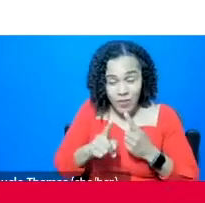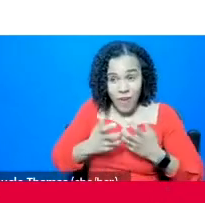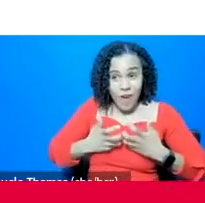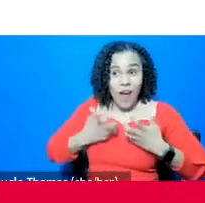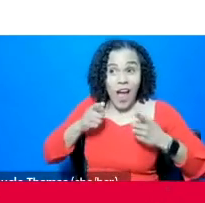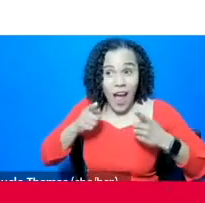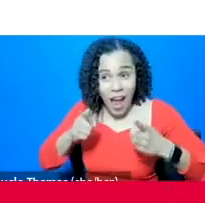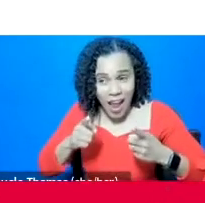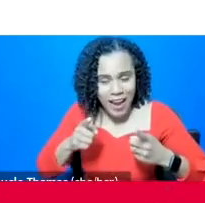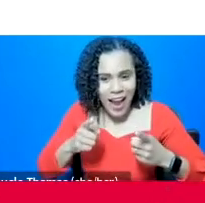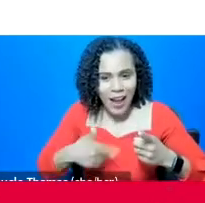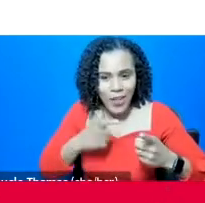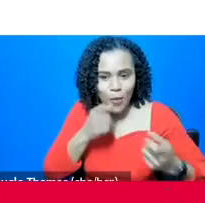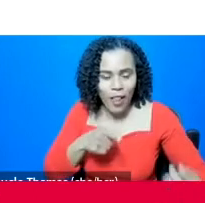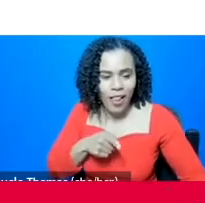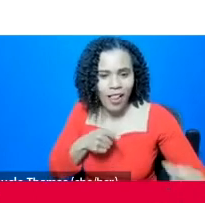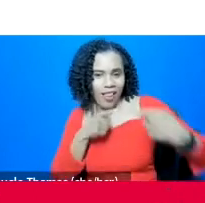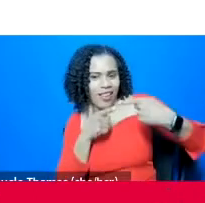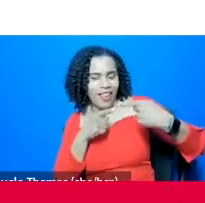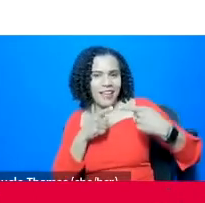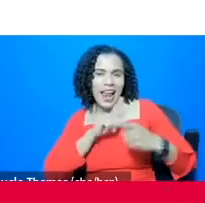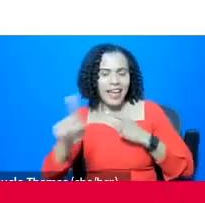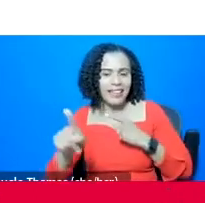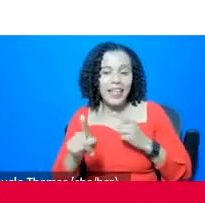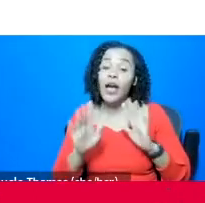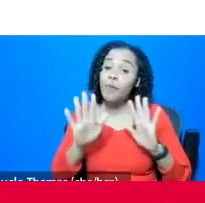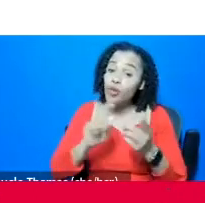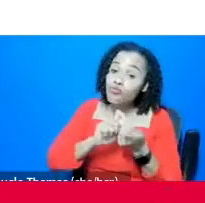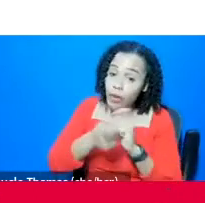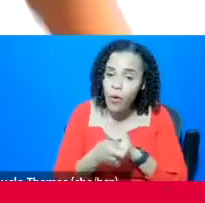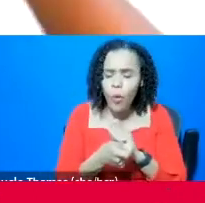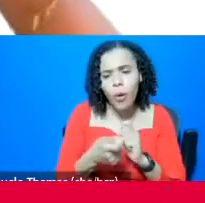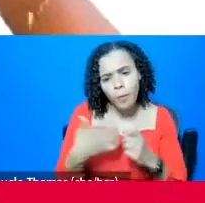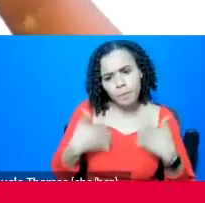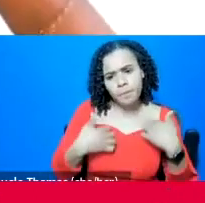for reform. Yeah, that's that.